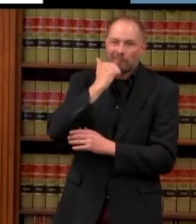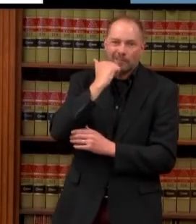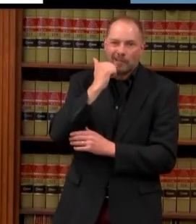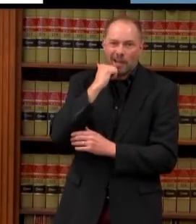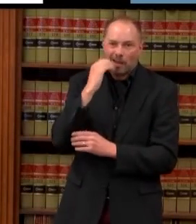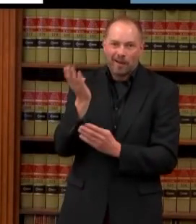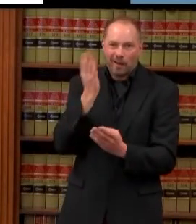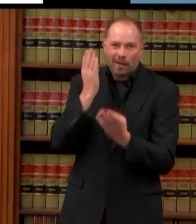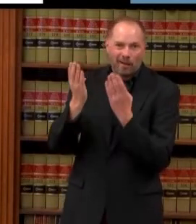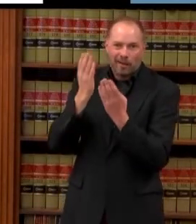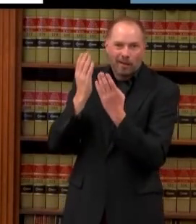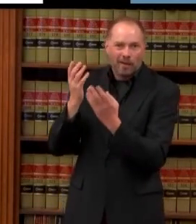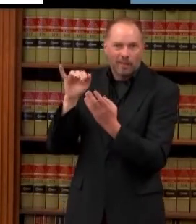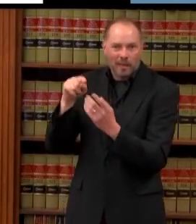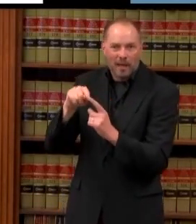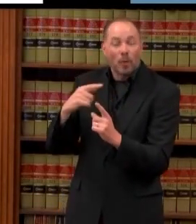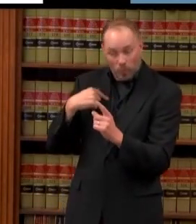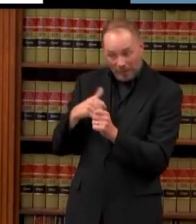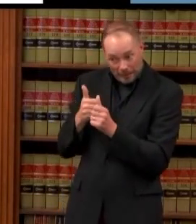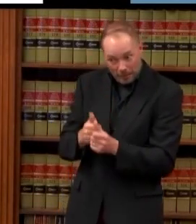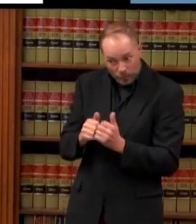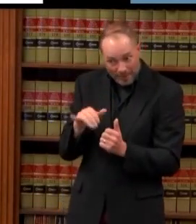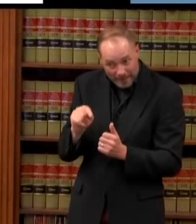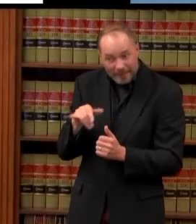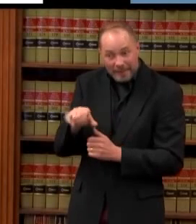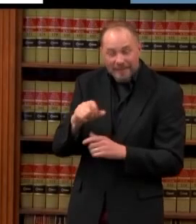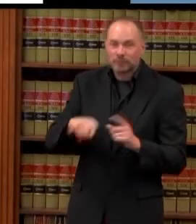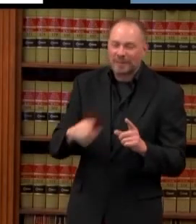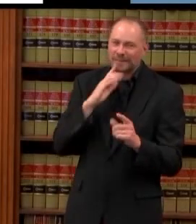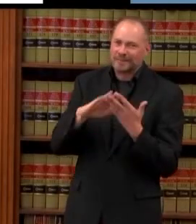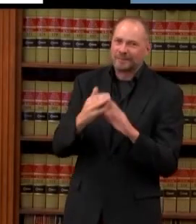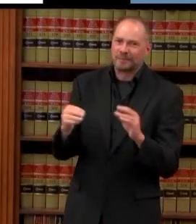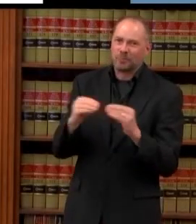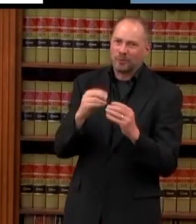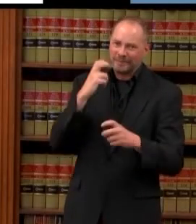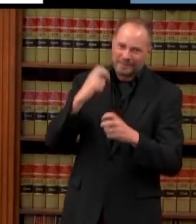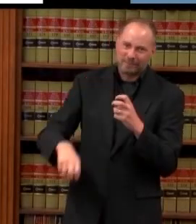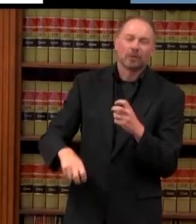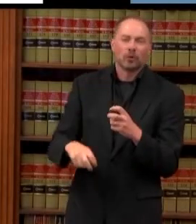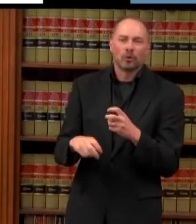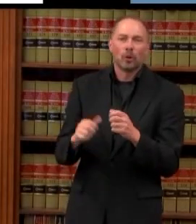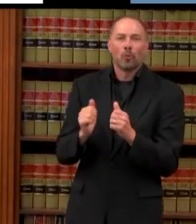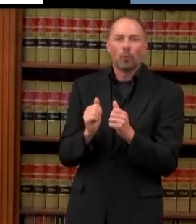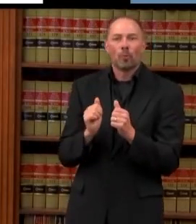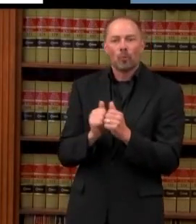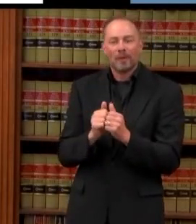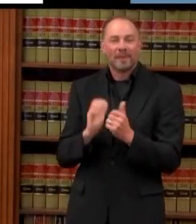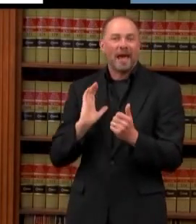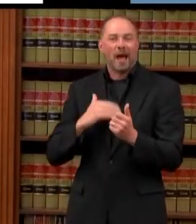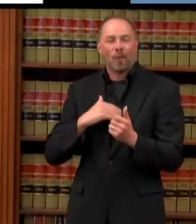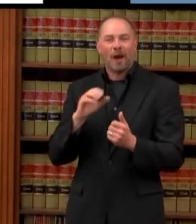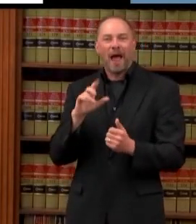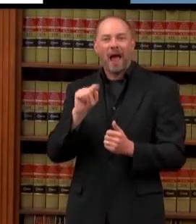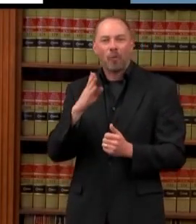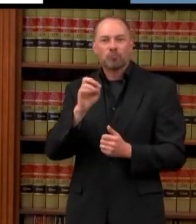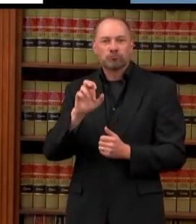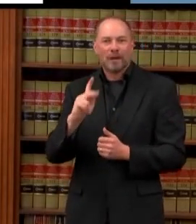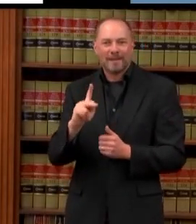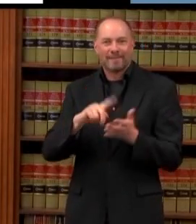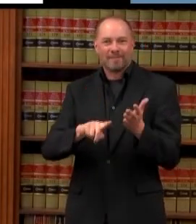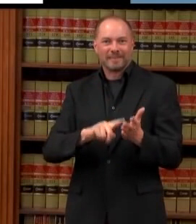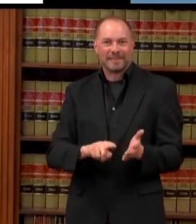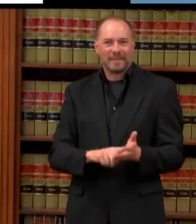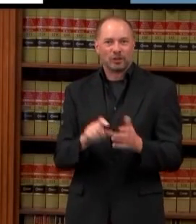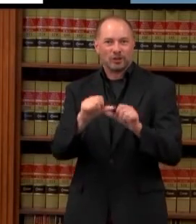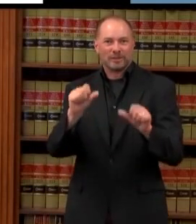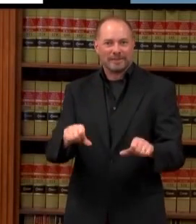We're keeping up with that, but it's becoming increasingly difficult with our case management and outbreak investigation system.